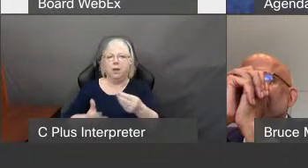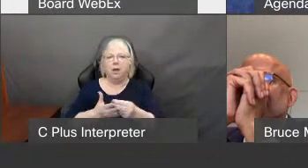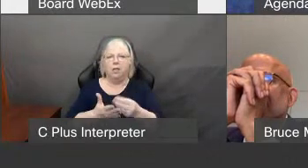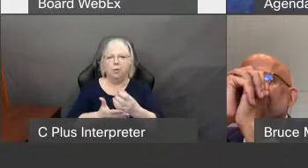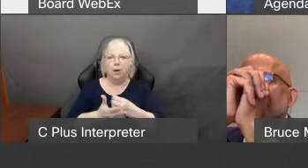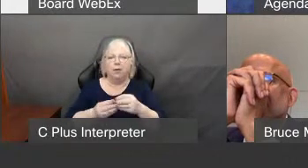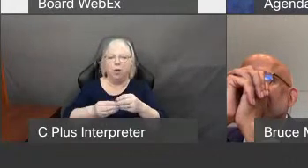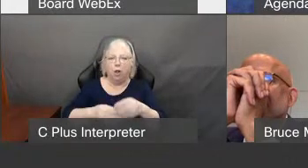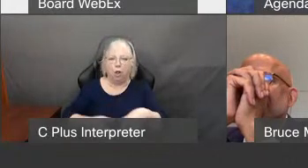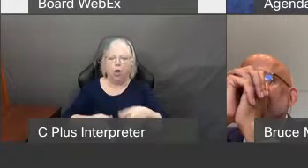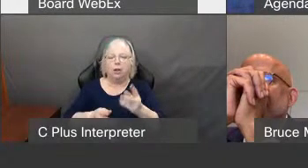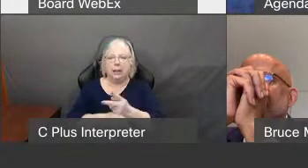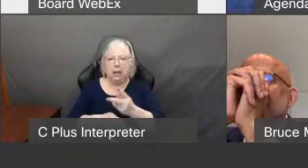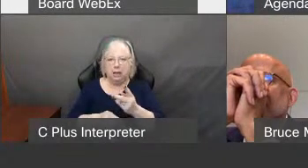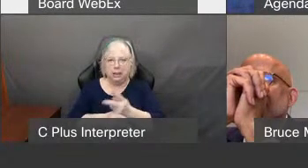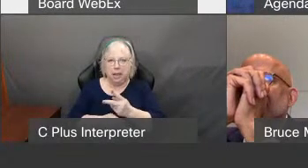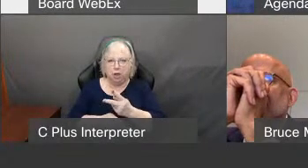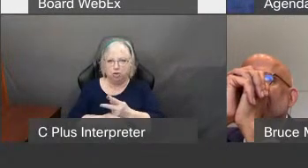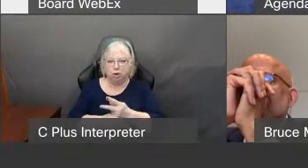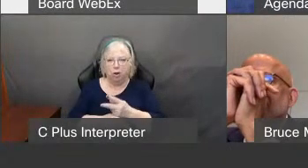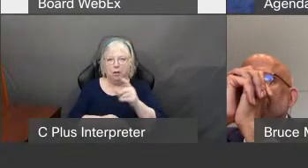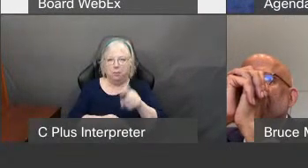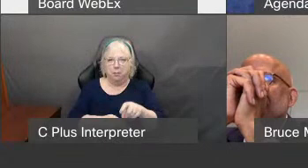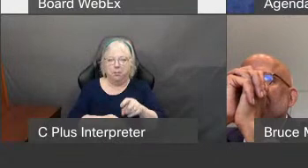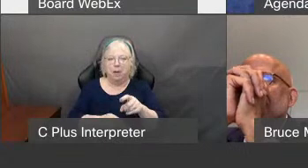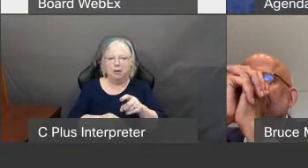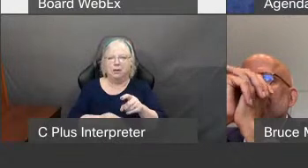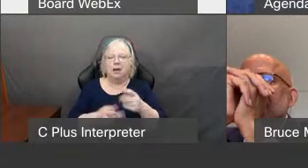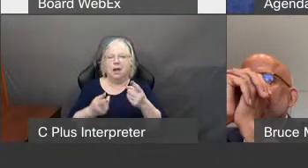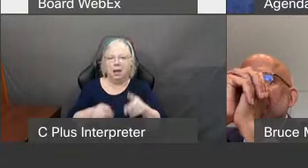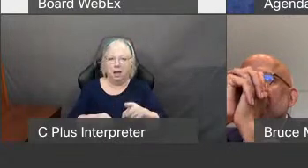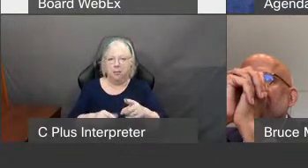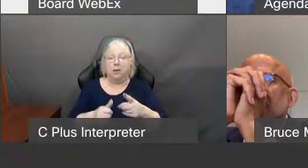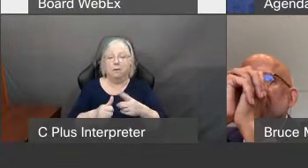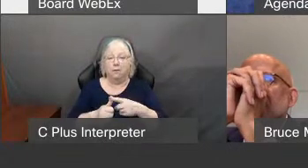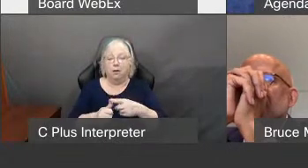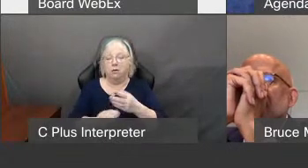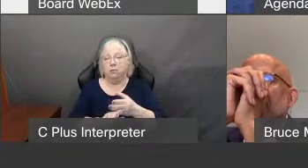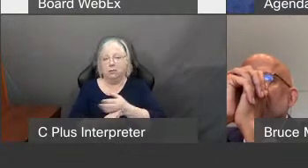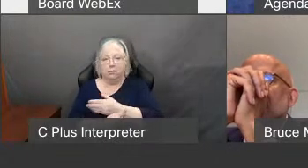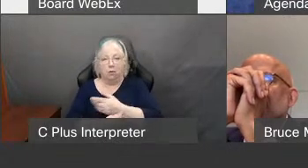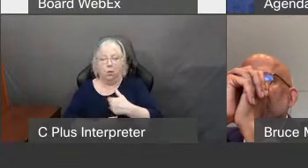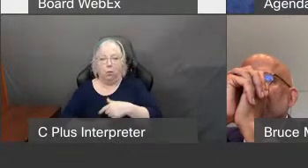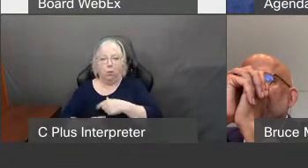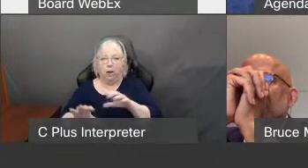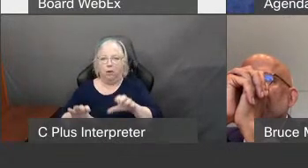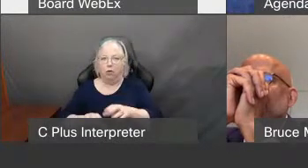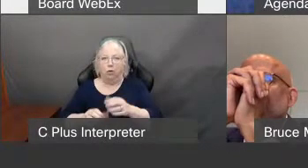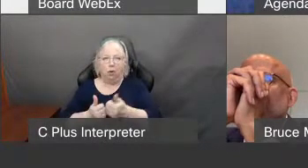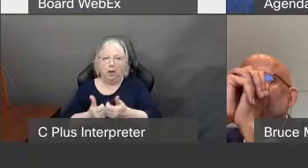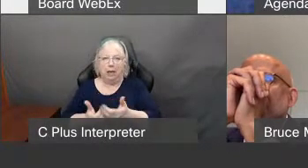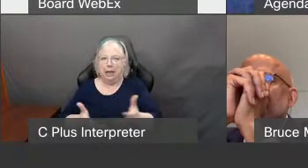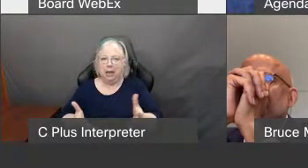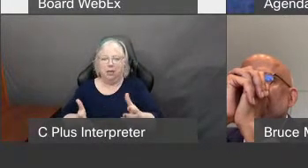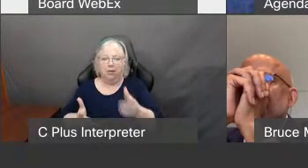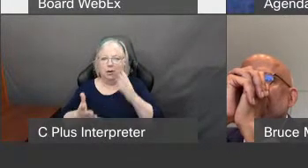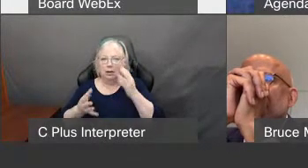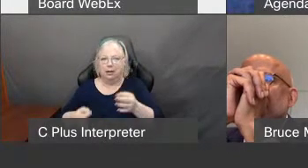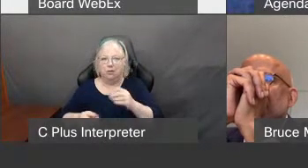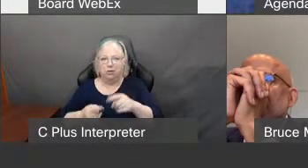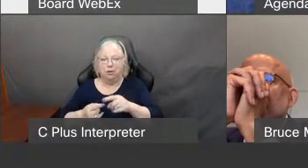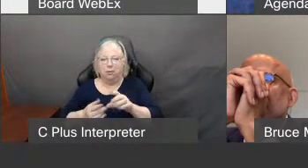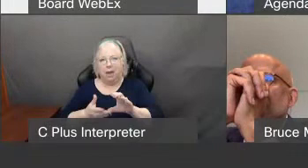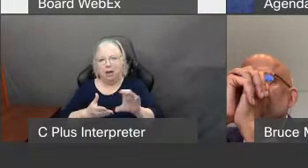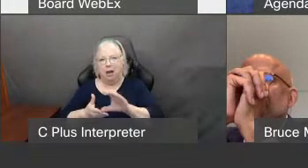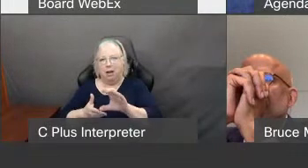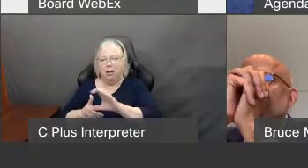The revenue loss calculation must be done first before we do any other allocations of the American Rescue